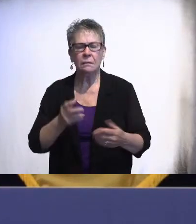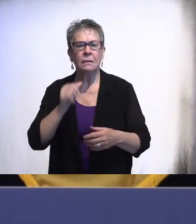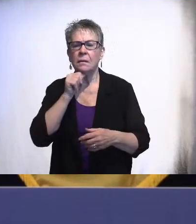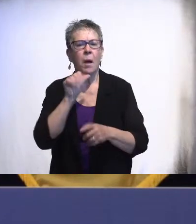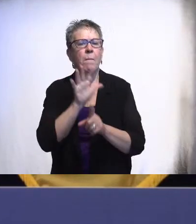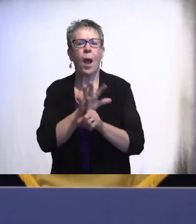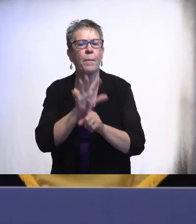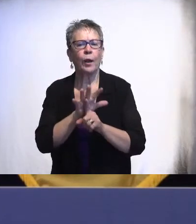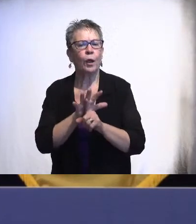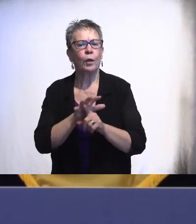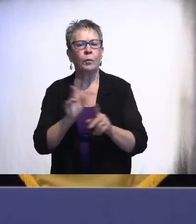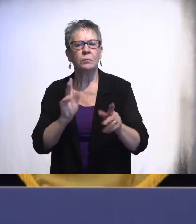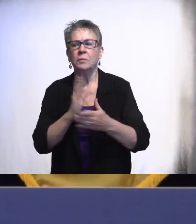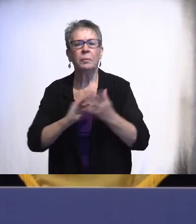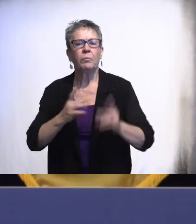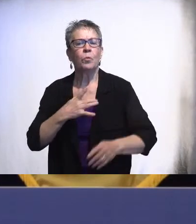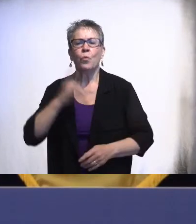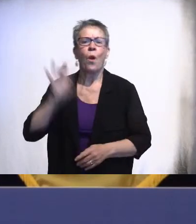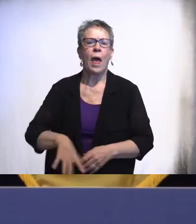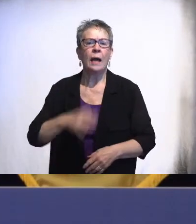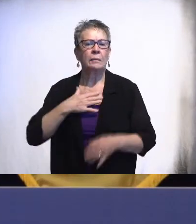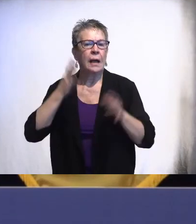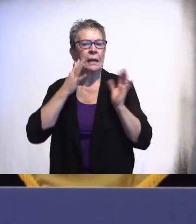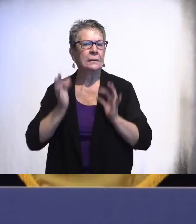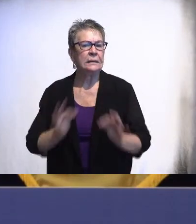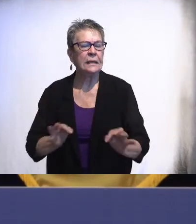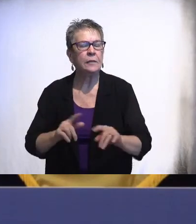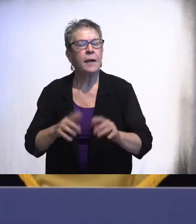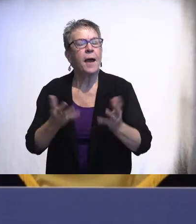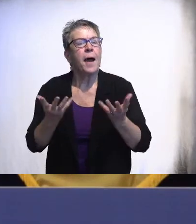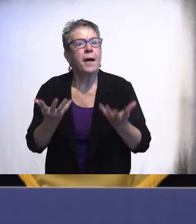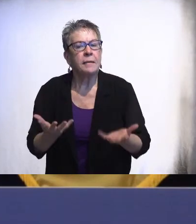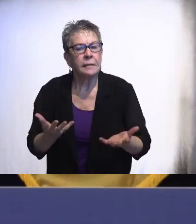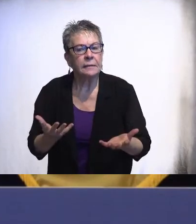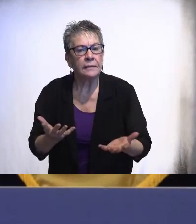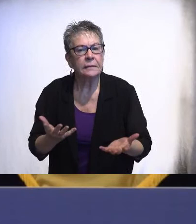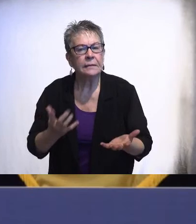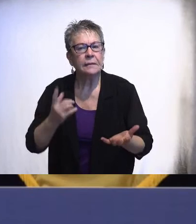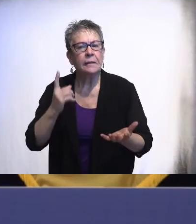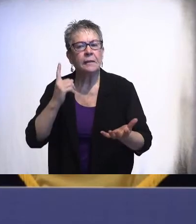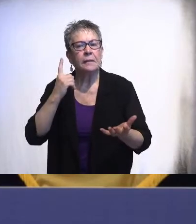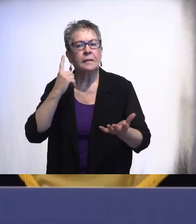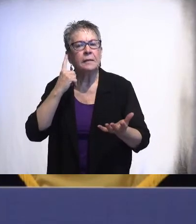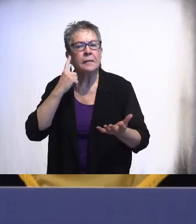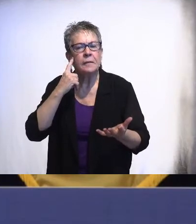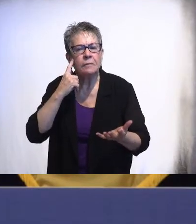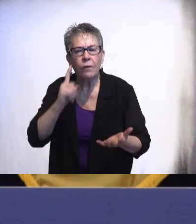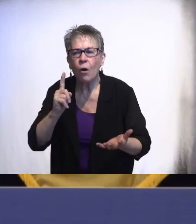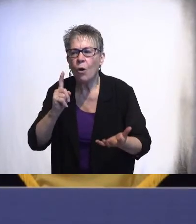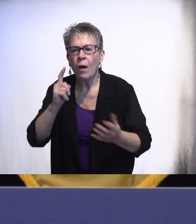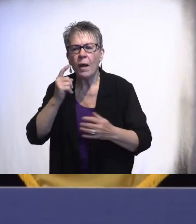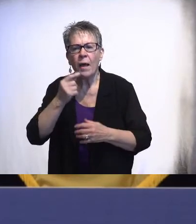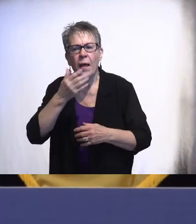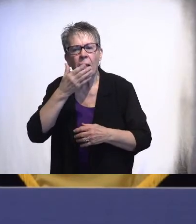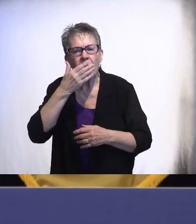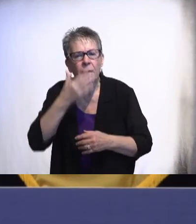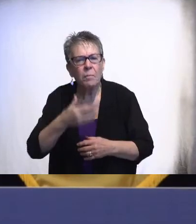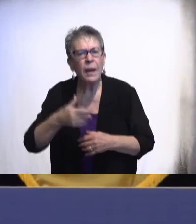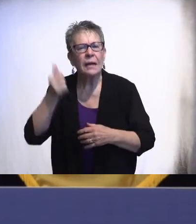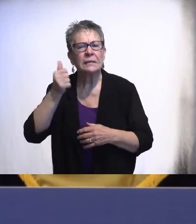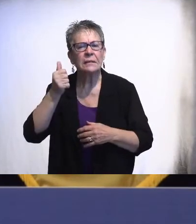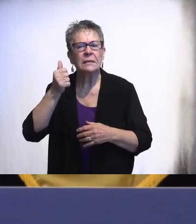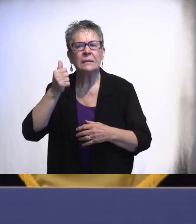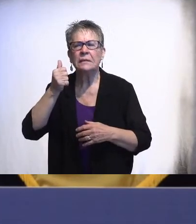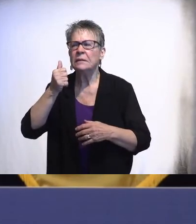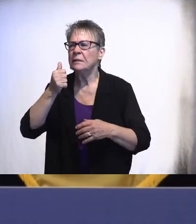You're trying to get a whole bunch of data streams together and make the best call you can. And so